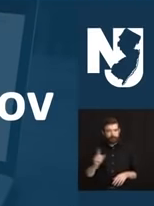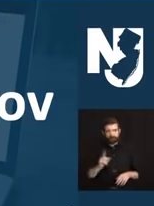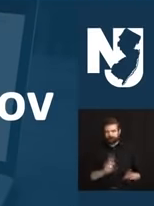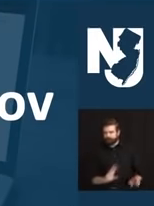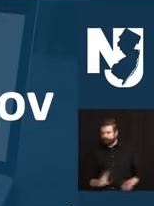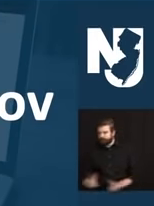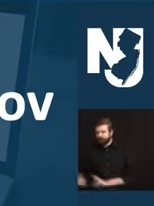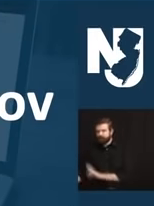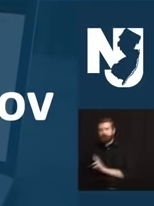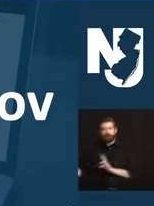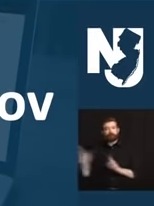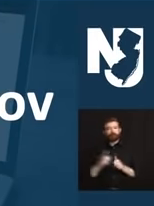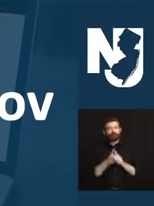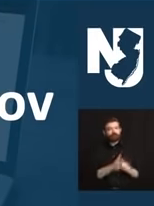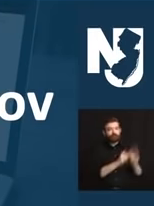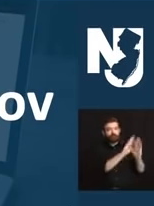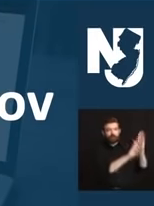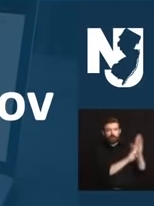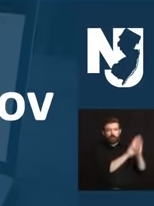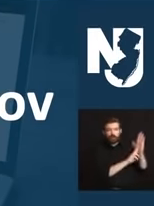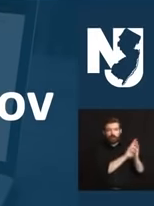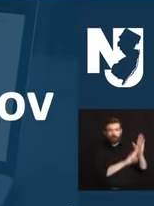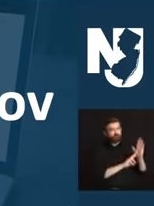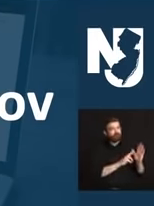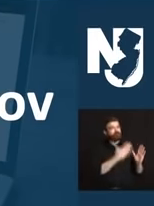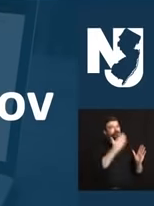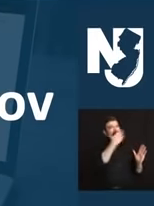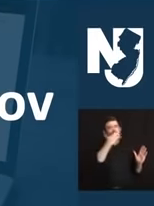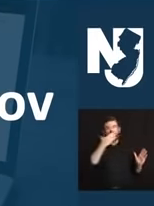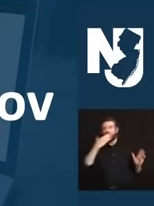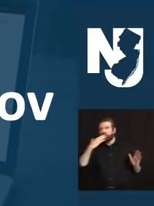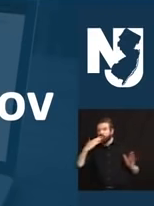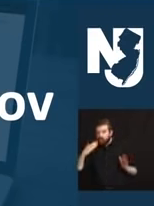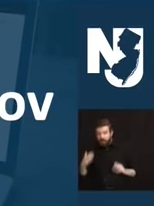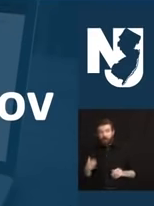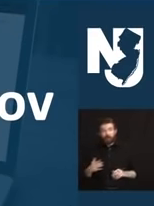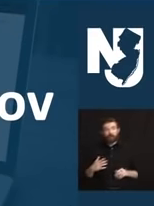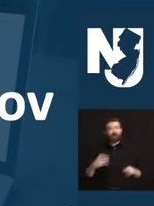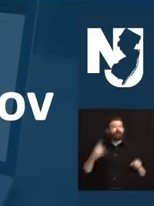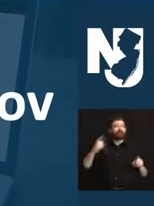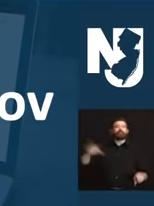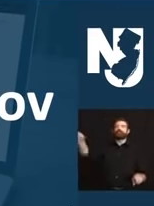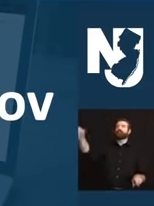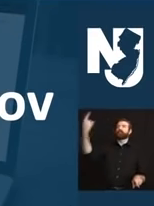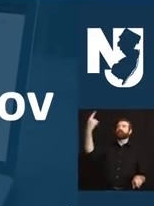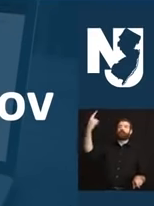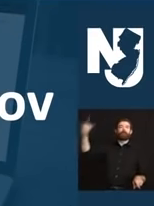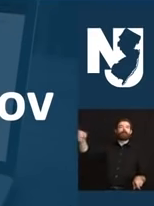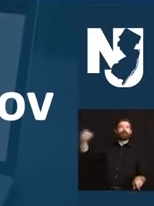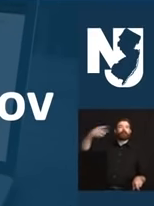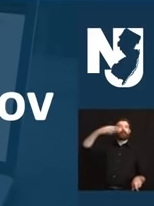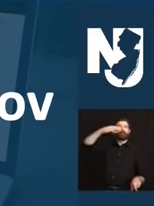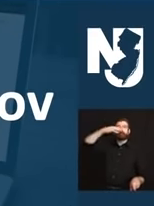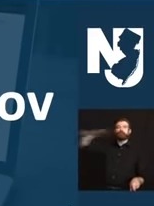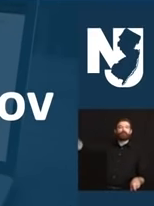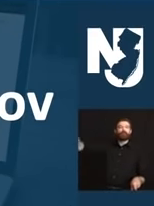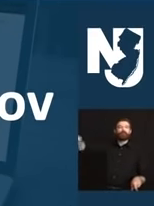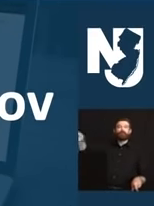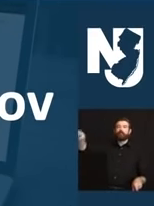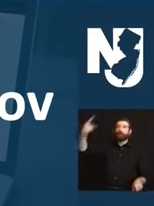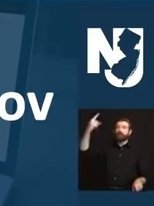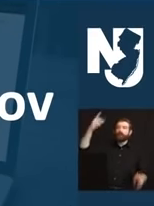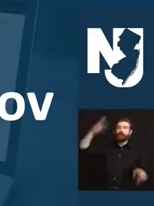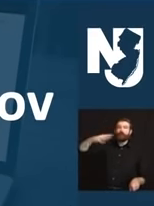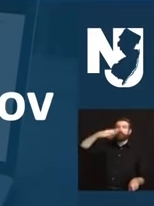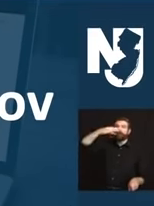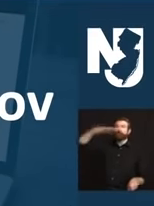say thank you, period. But one establishment ignoring the rules, or even just one patron ignoring the rules,